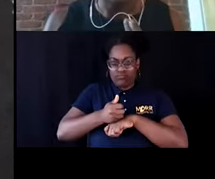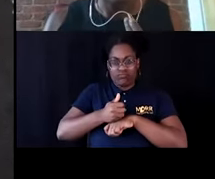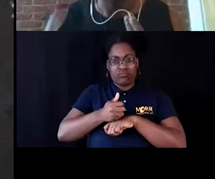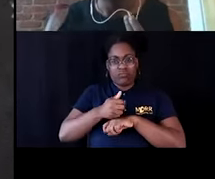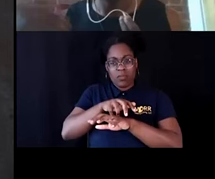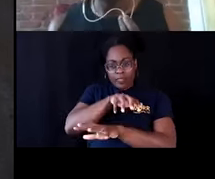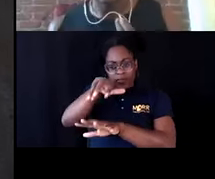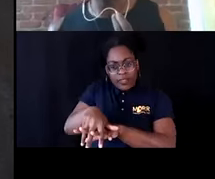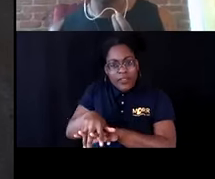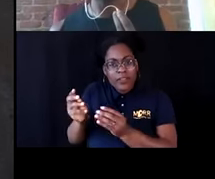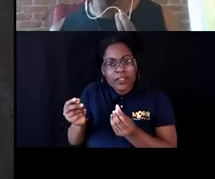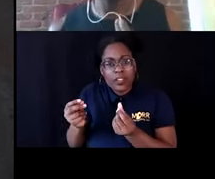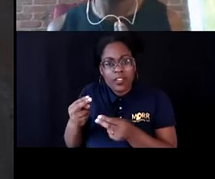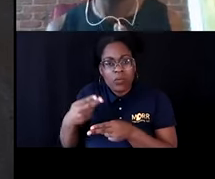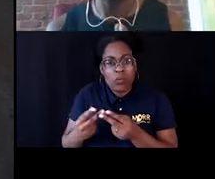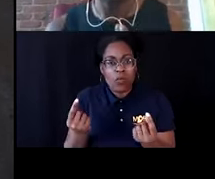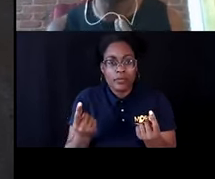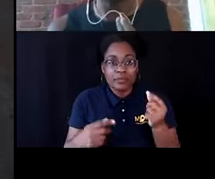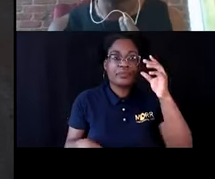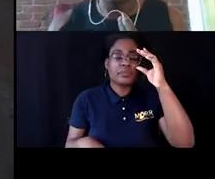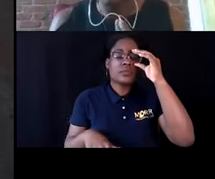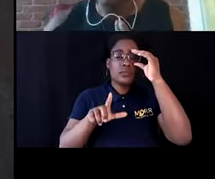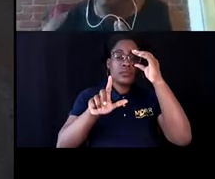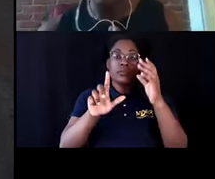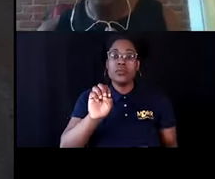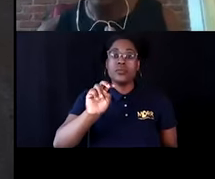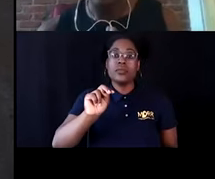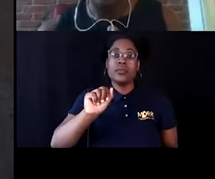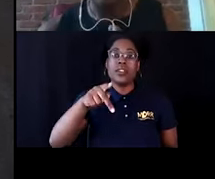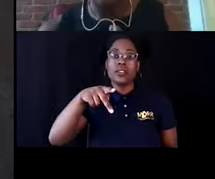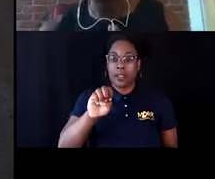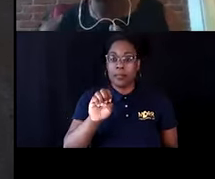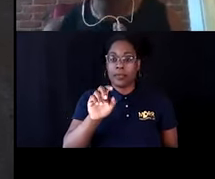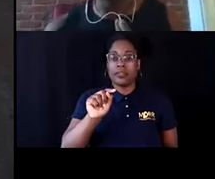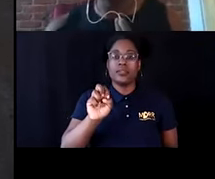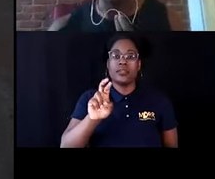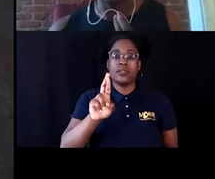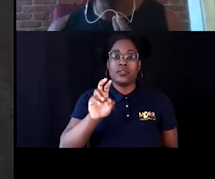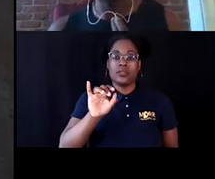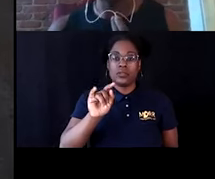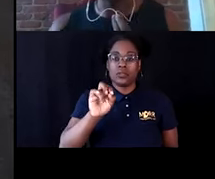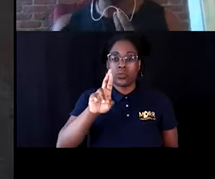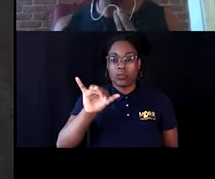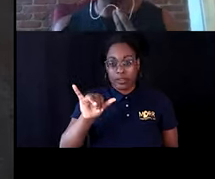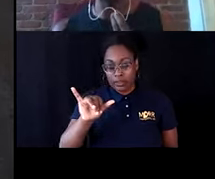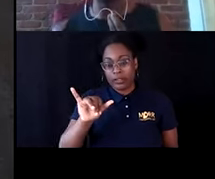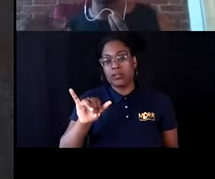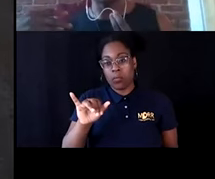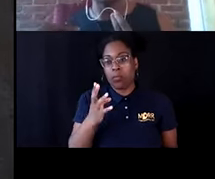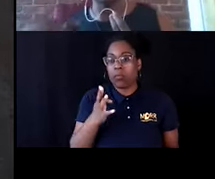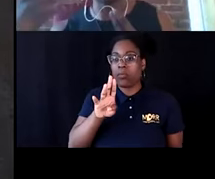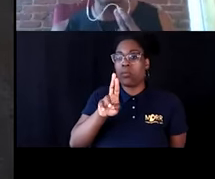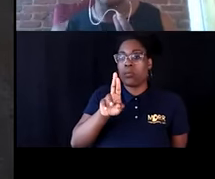And so the land that I'm currently in is Lenape territories. I'm in Brooklyn, New York. And so technically that